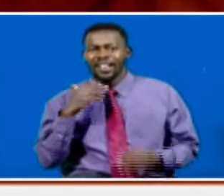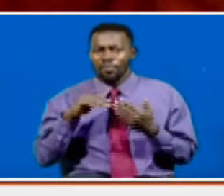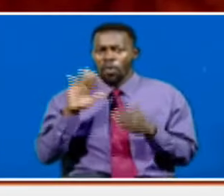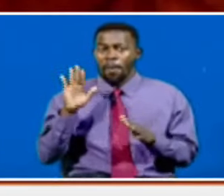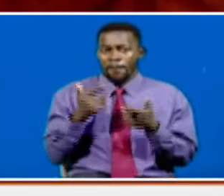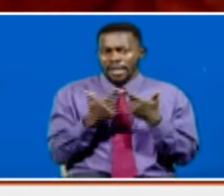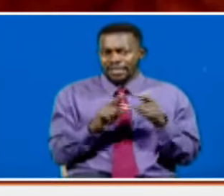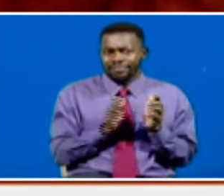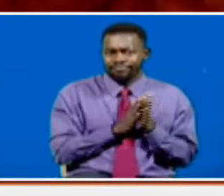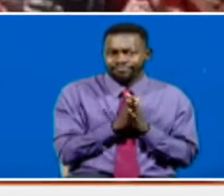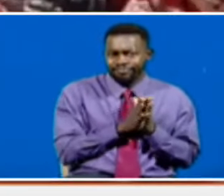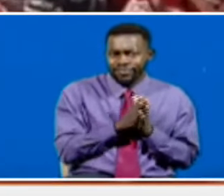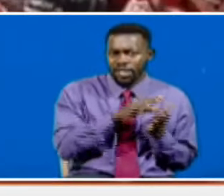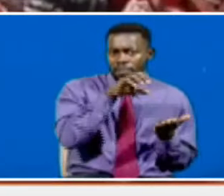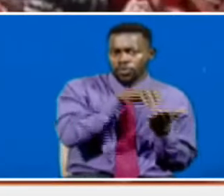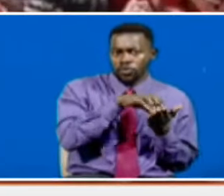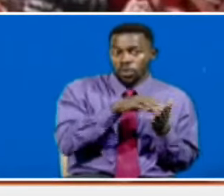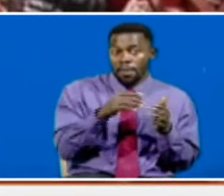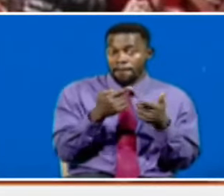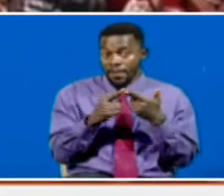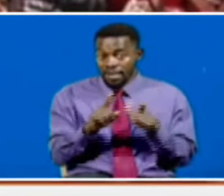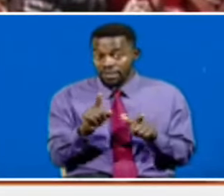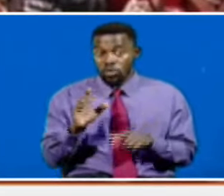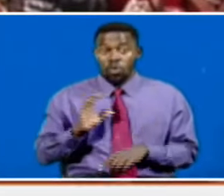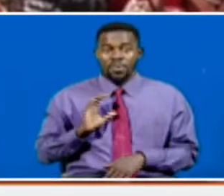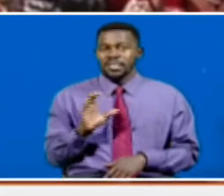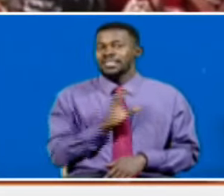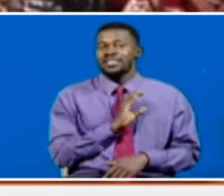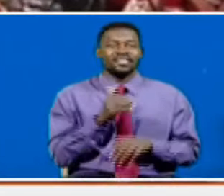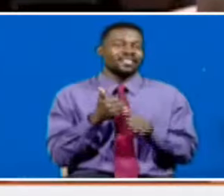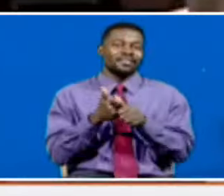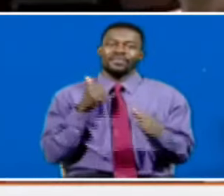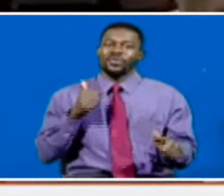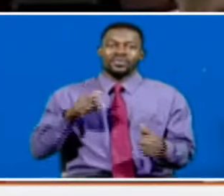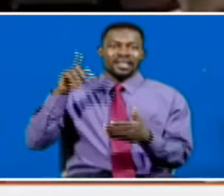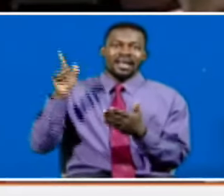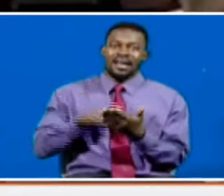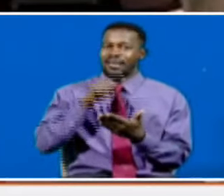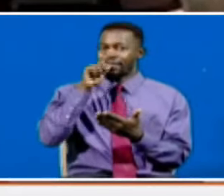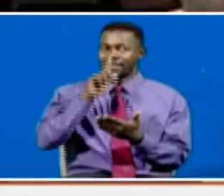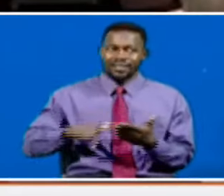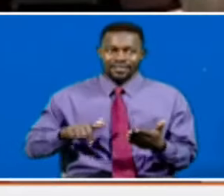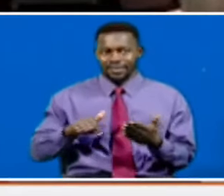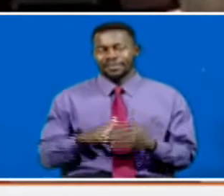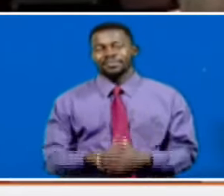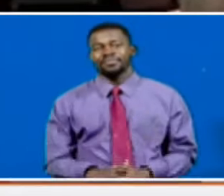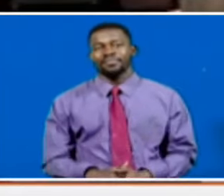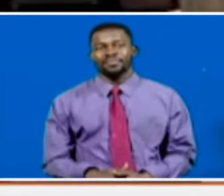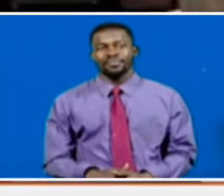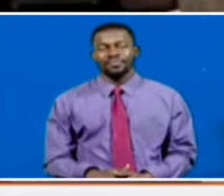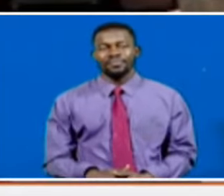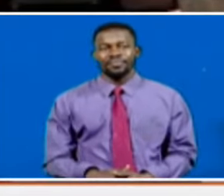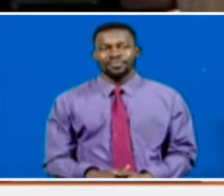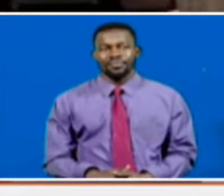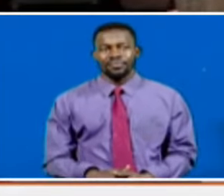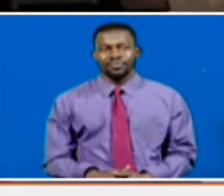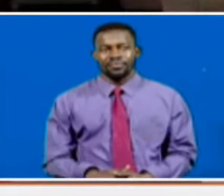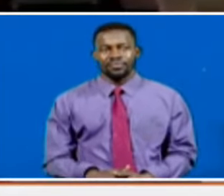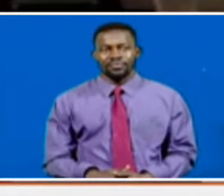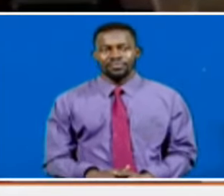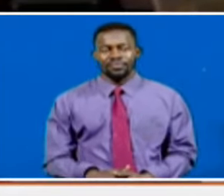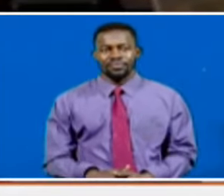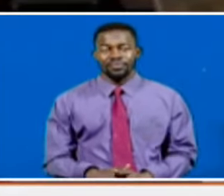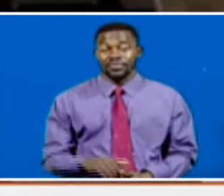position, but Tuesday, the committee rejected his nomination. That rejects the appointment of